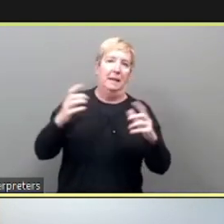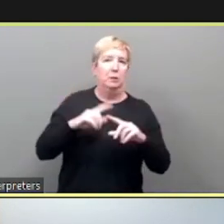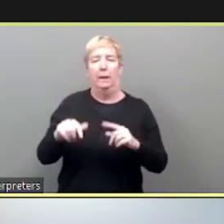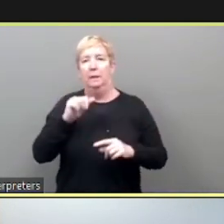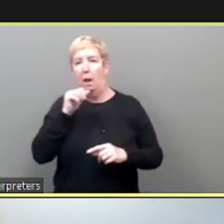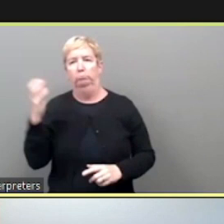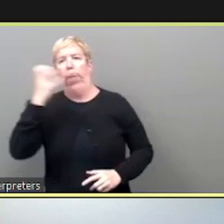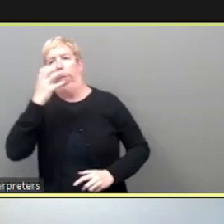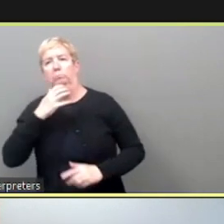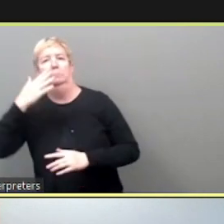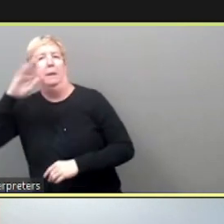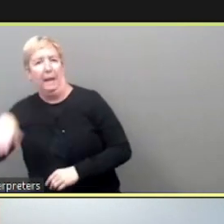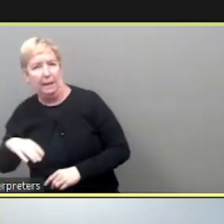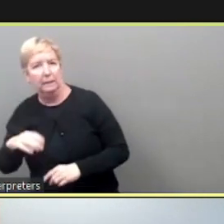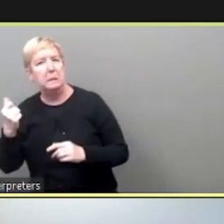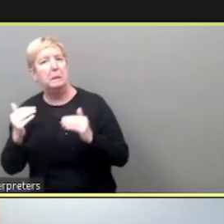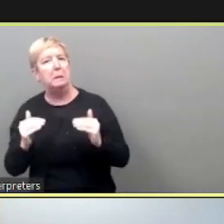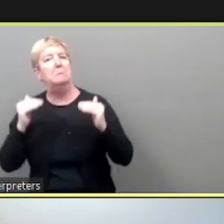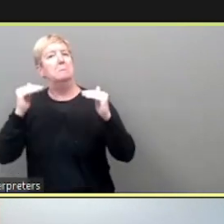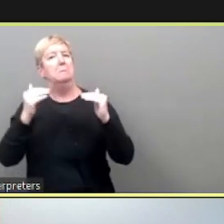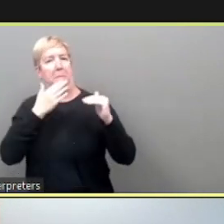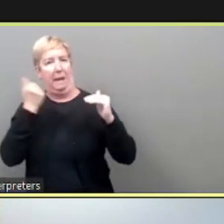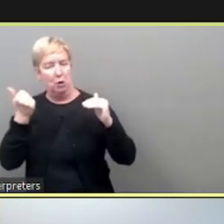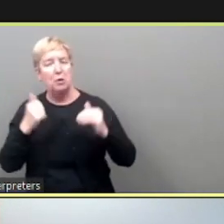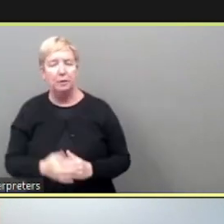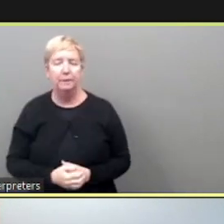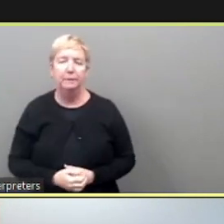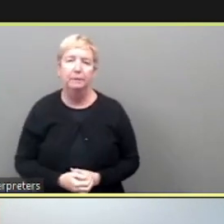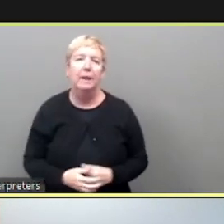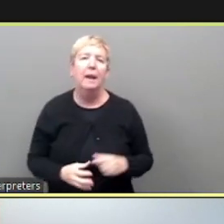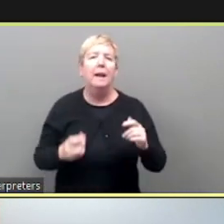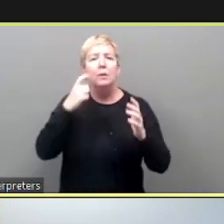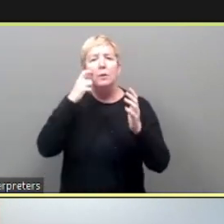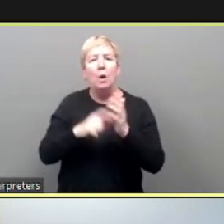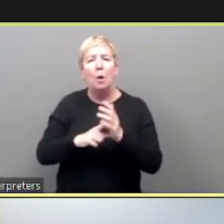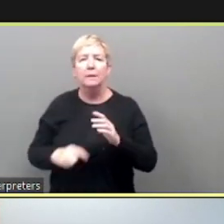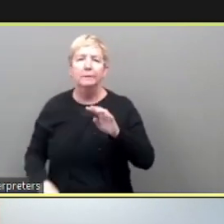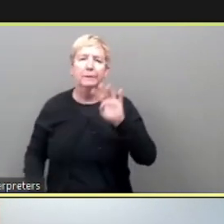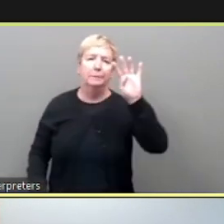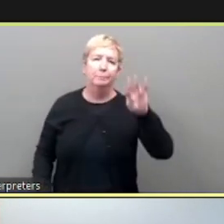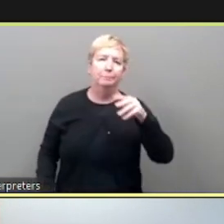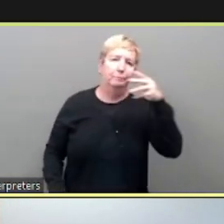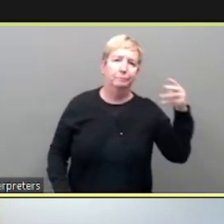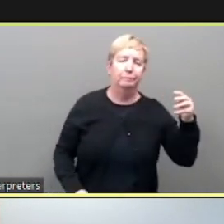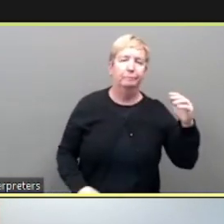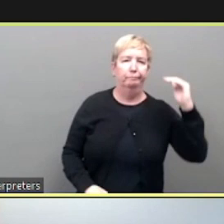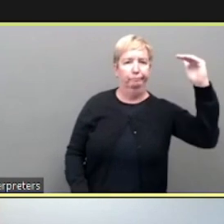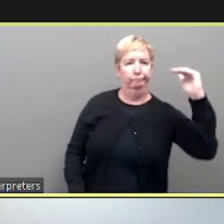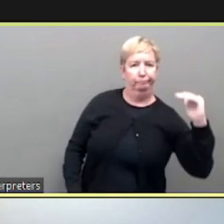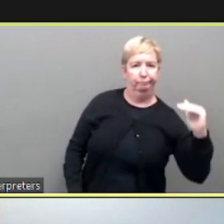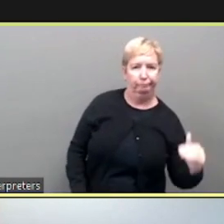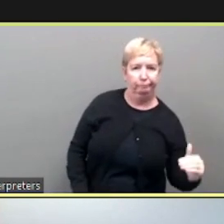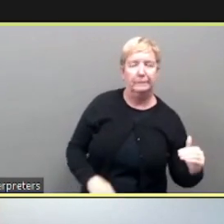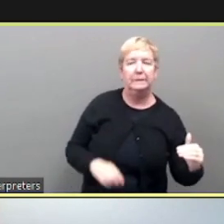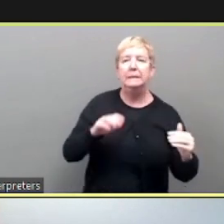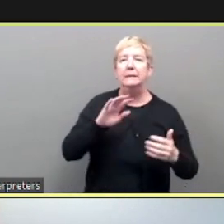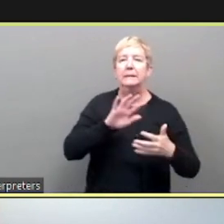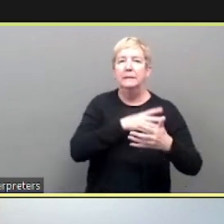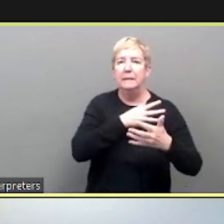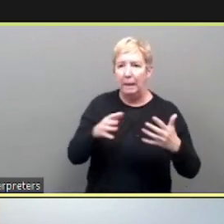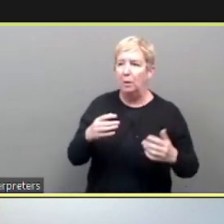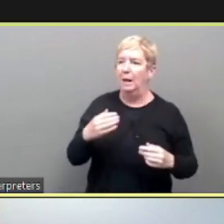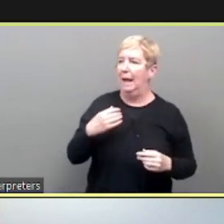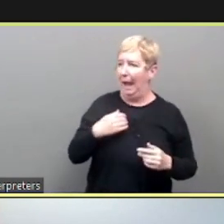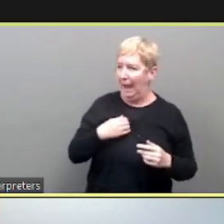community transmission. And there is a table that goes along with this, which describes what